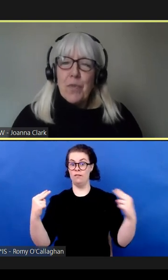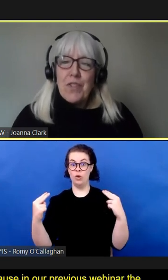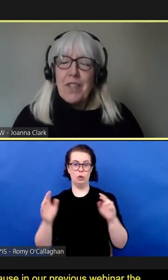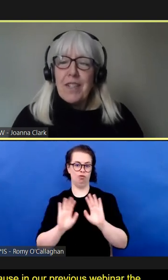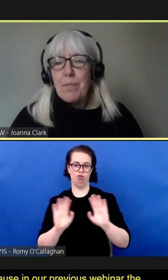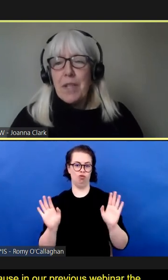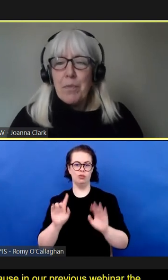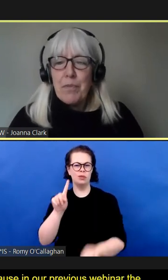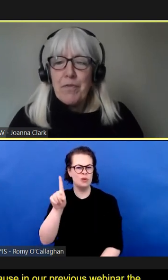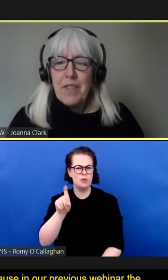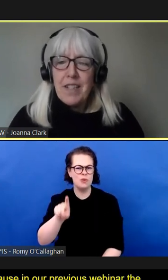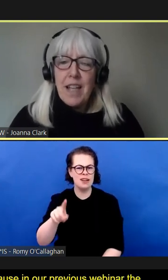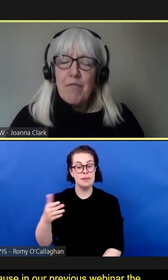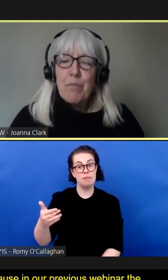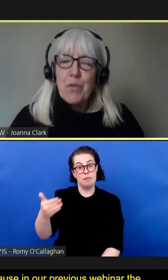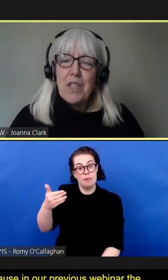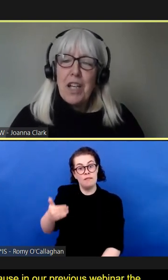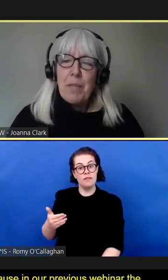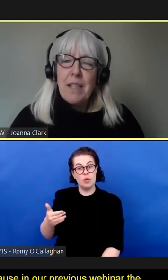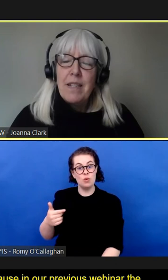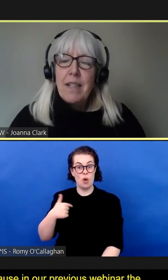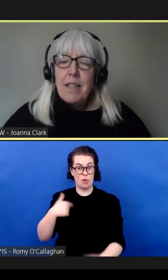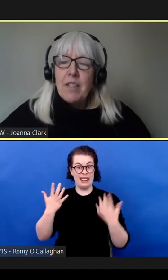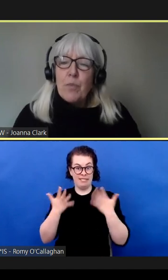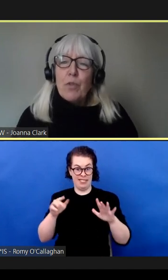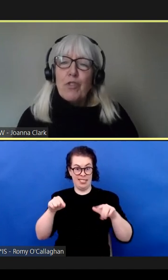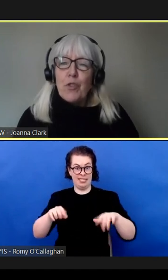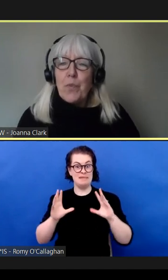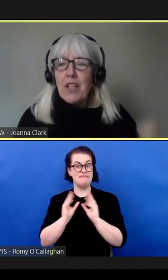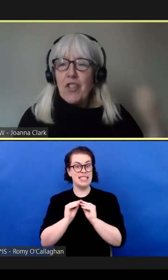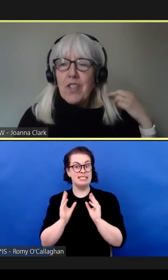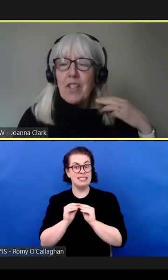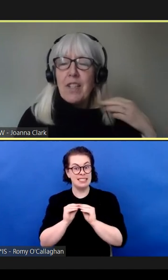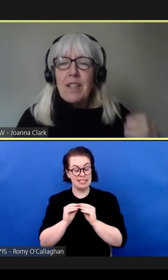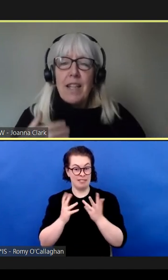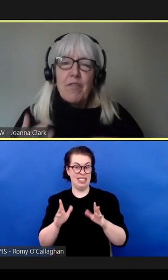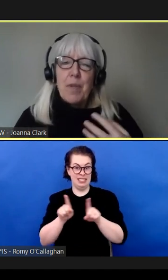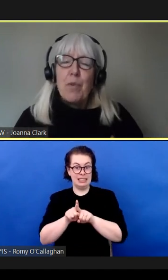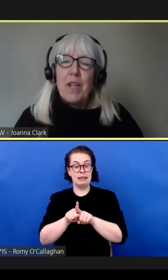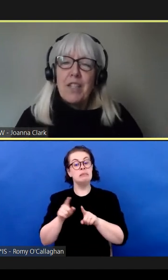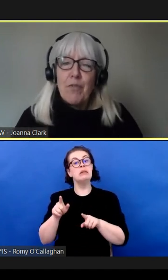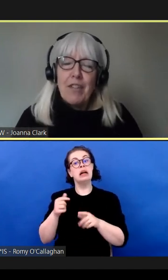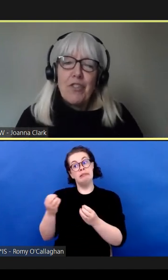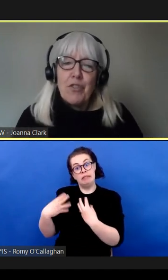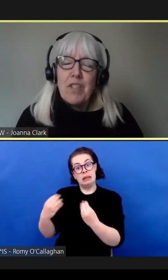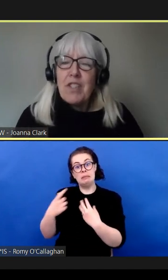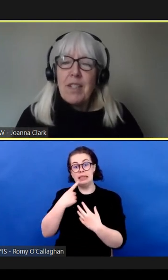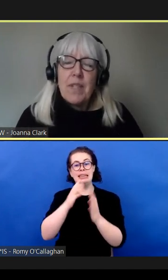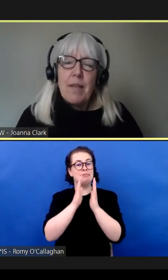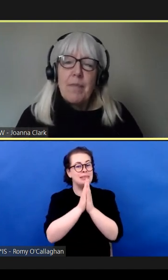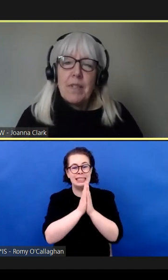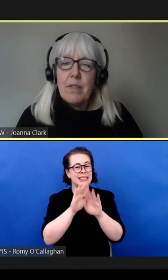got was that people preferred to have more time in the smaller group sessions and to have a bit more interaction, which